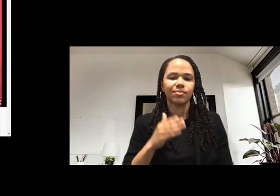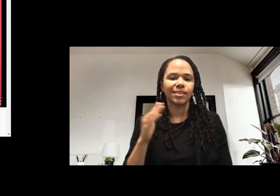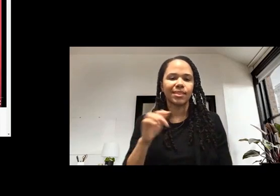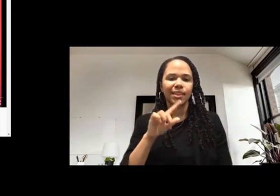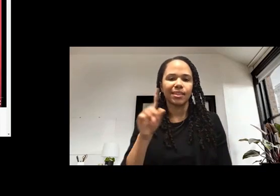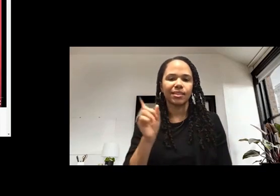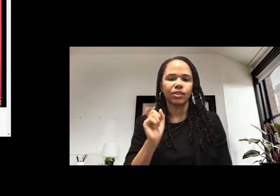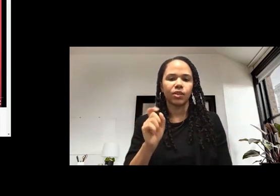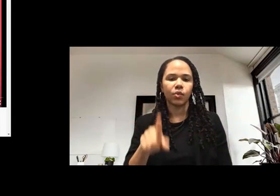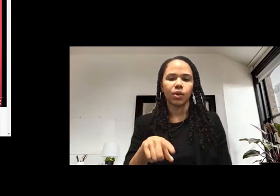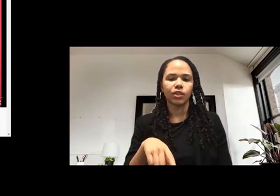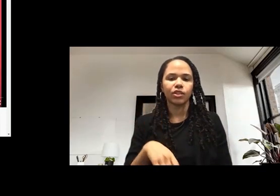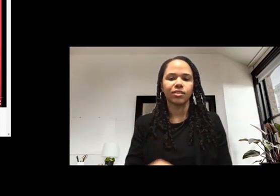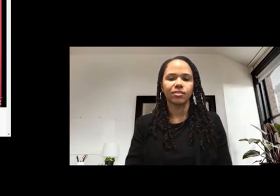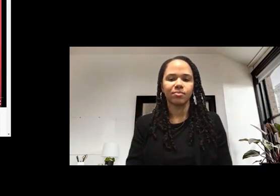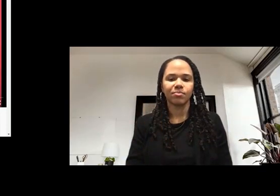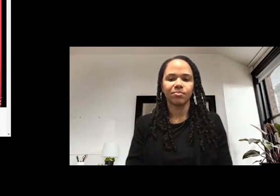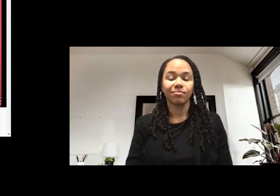Awesome. Thanks so much.